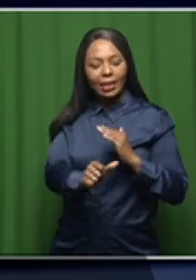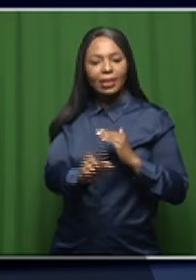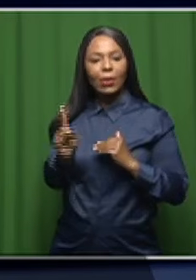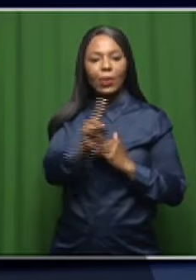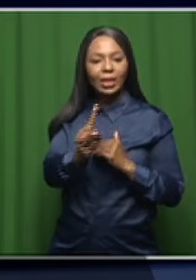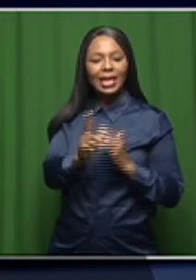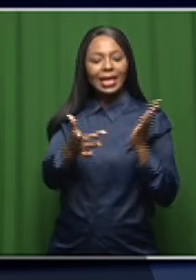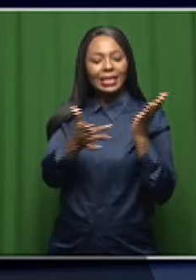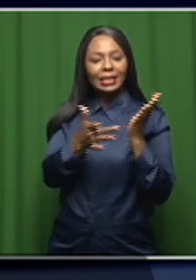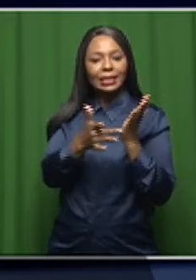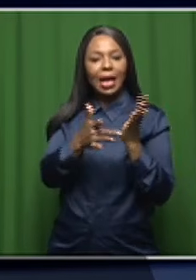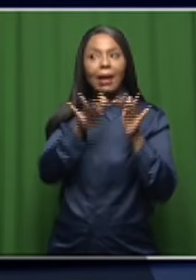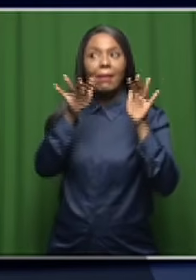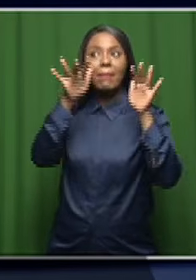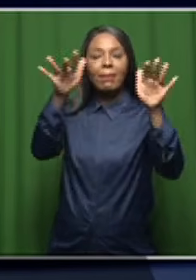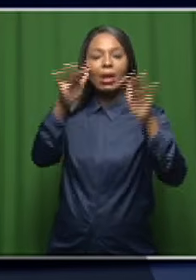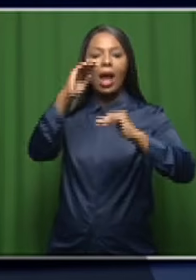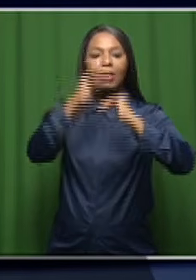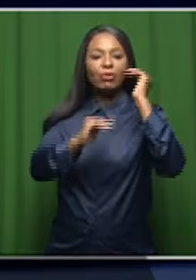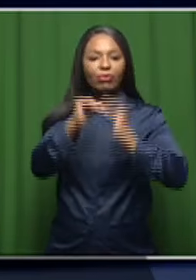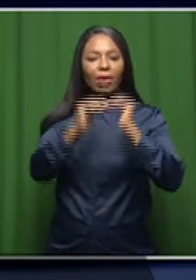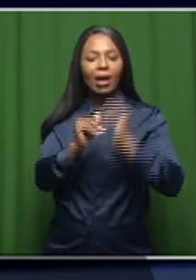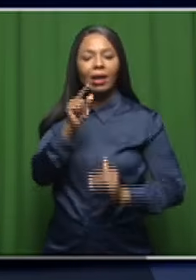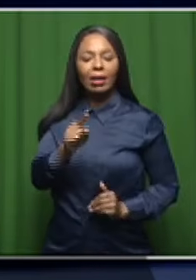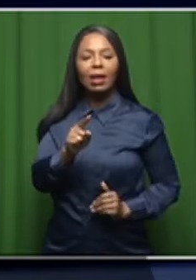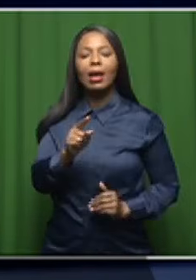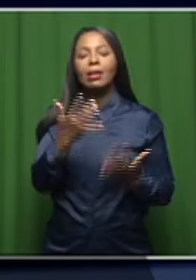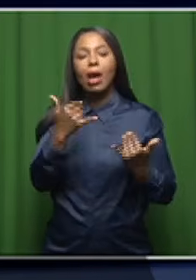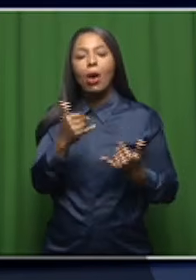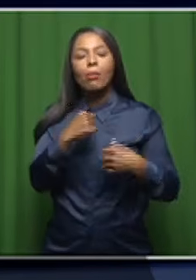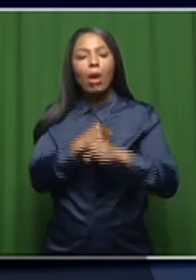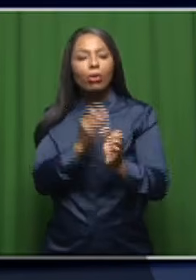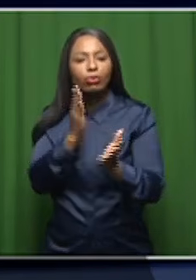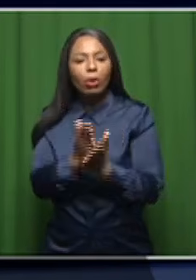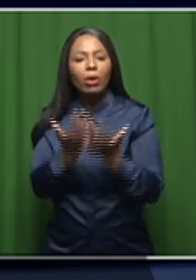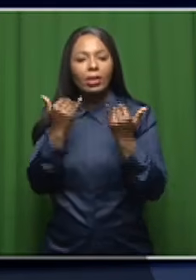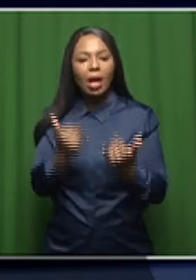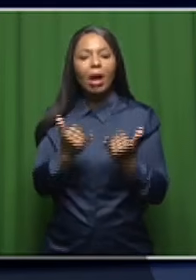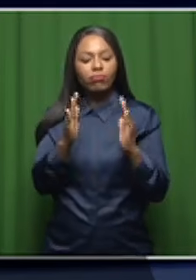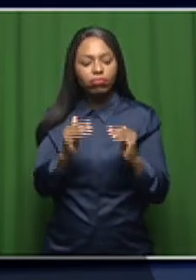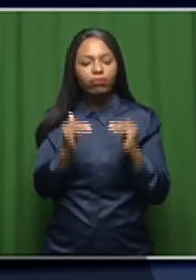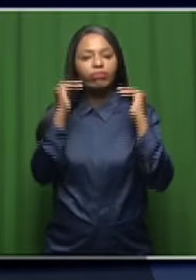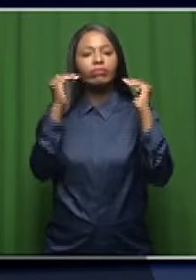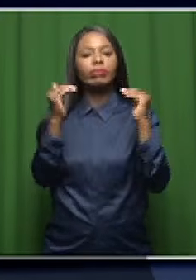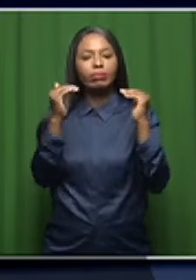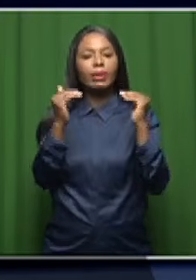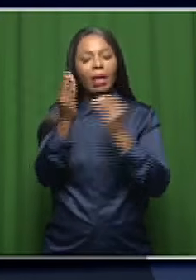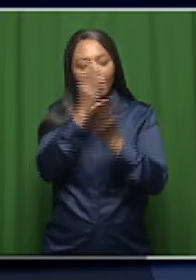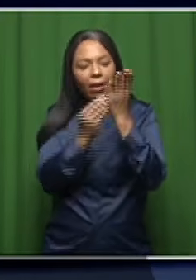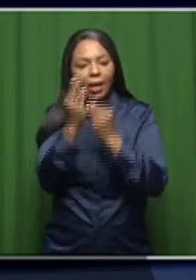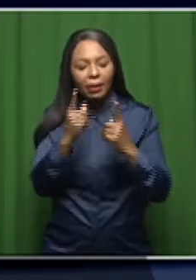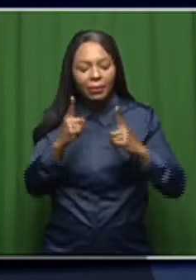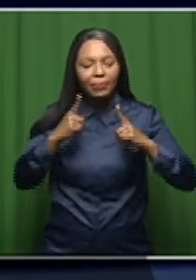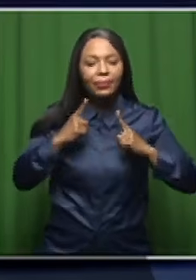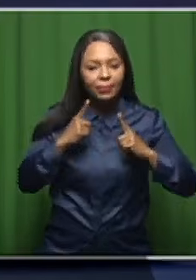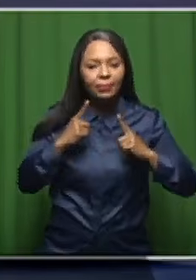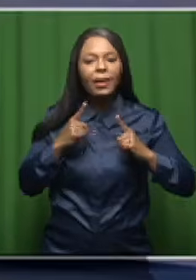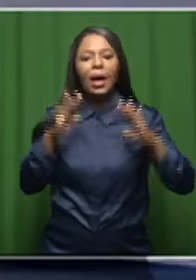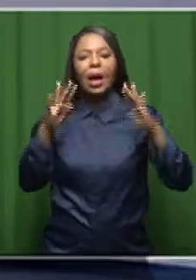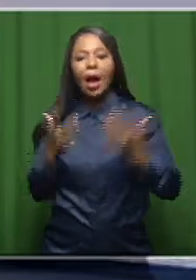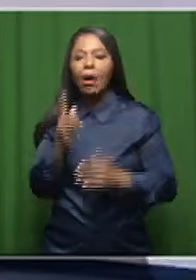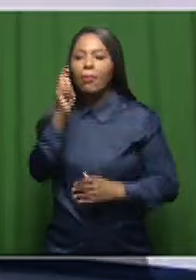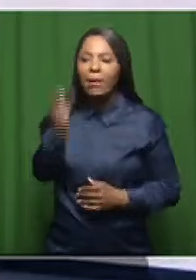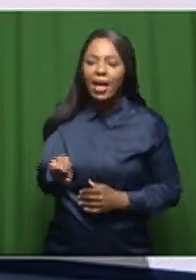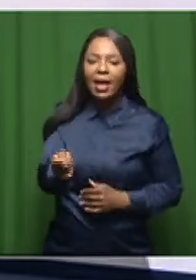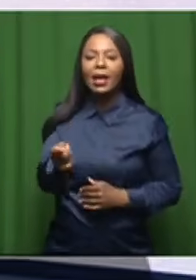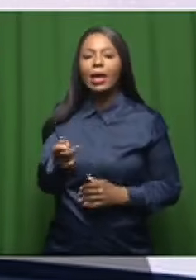digital public infrastructure. That is basically looking at making sure that we advance in the digital identity, digital payment, making sure